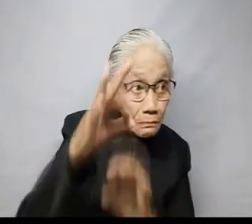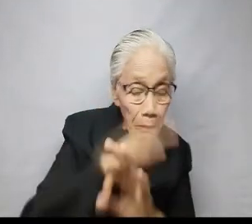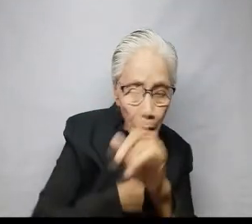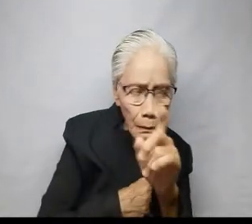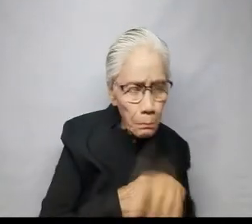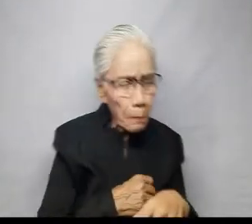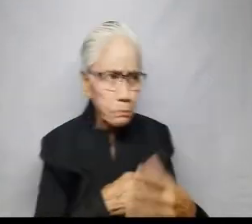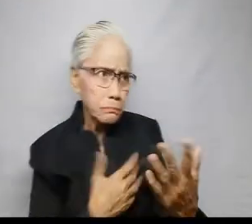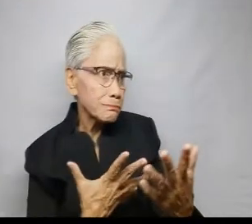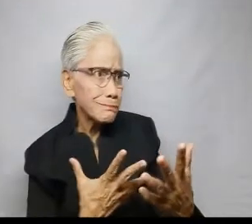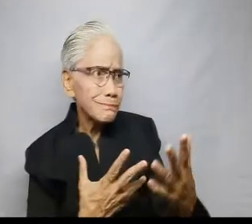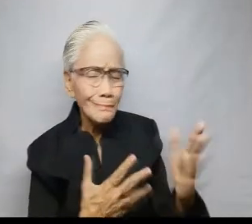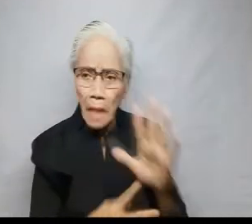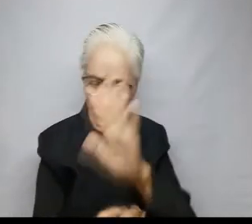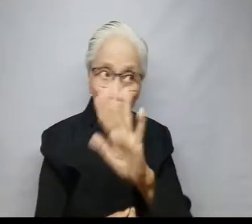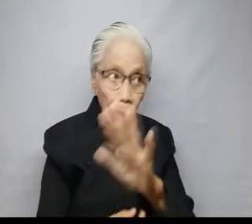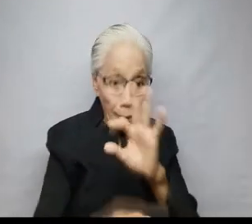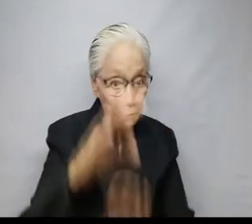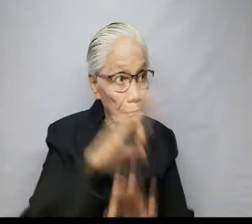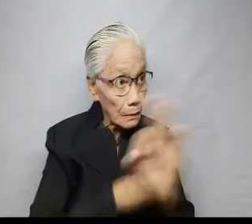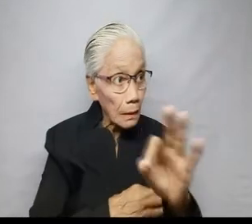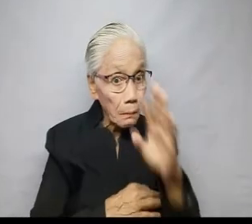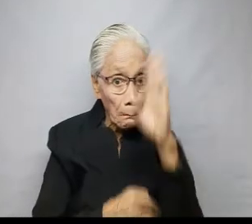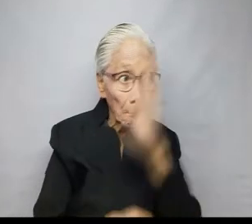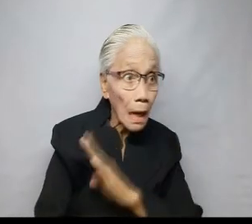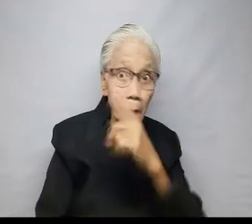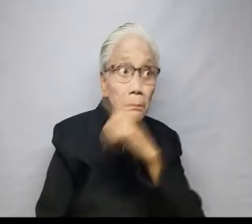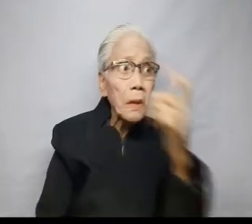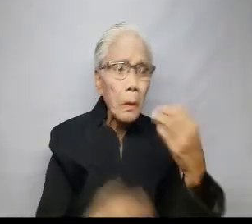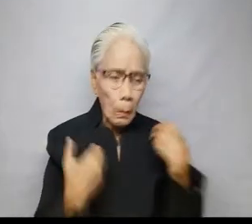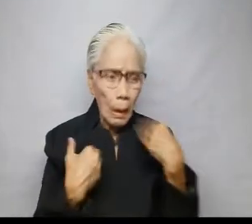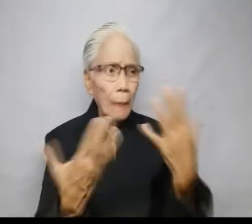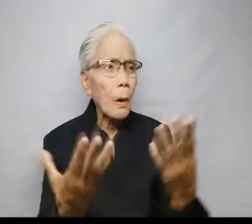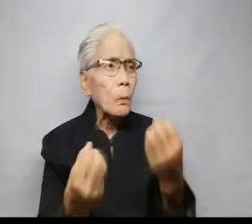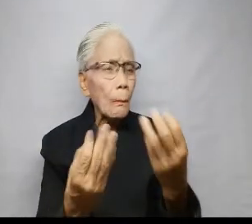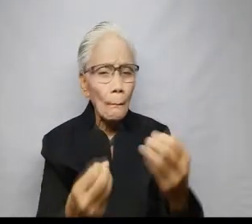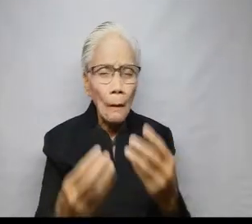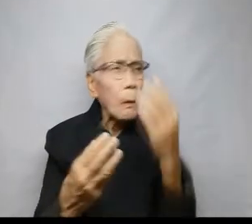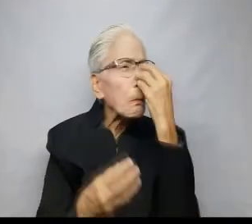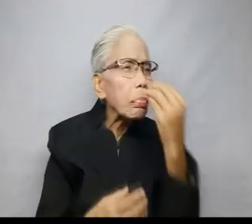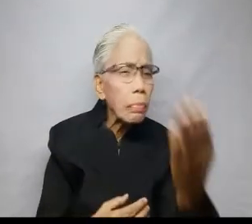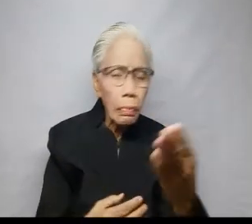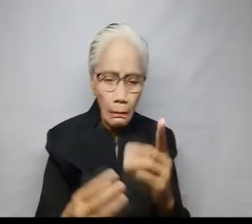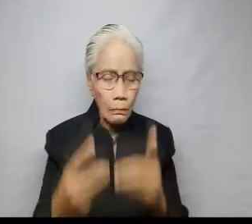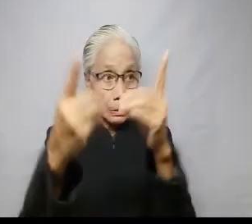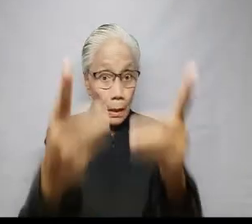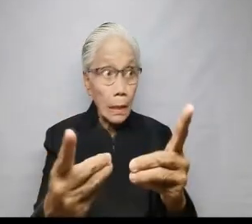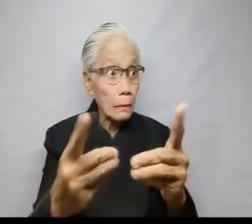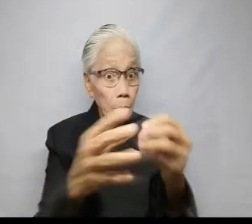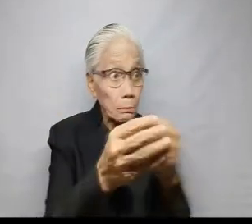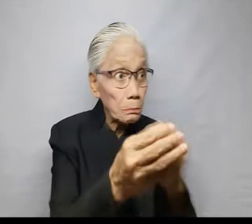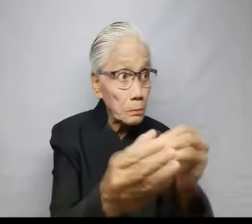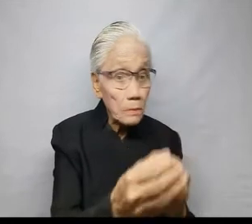nodded, curious. She said, 'Her feet are deformed because we get just enough donated shoes for everyone,